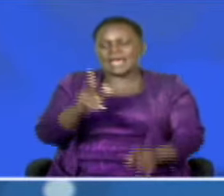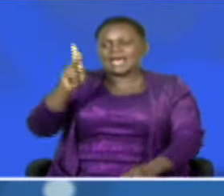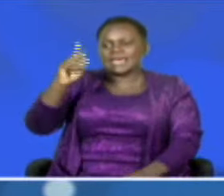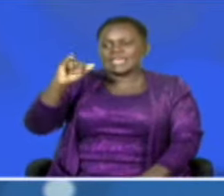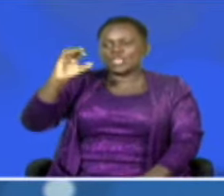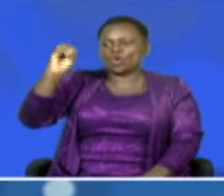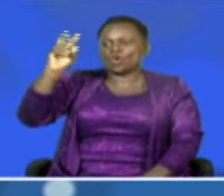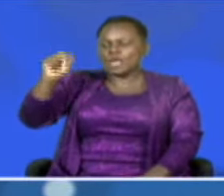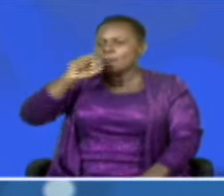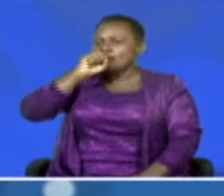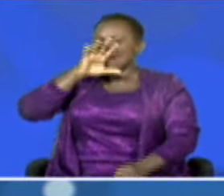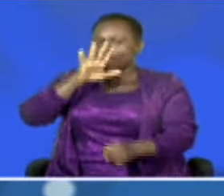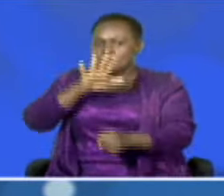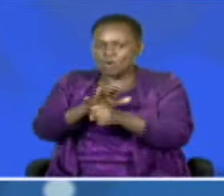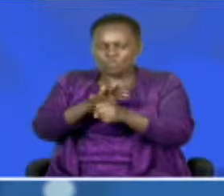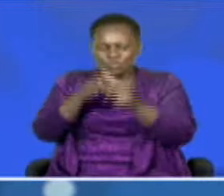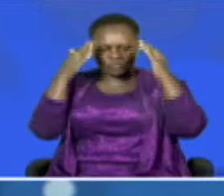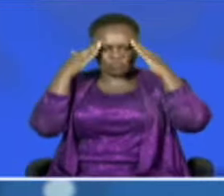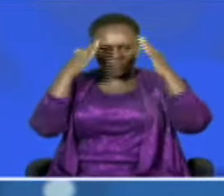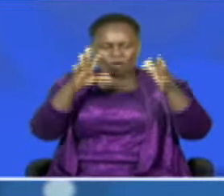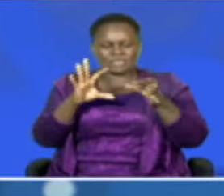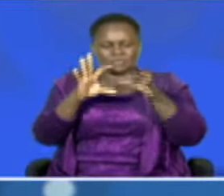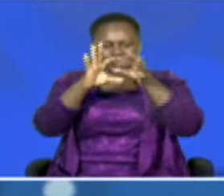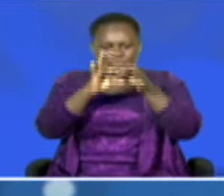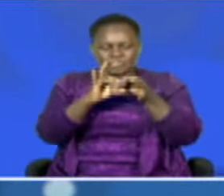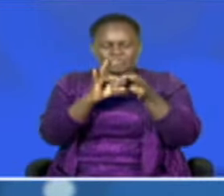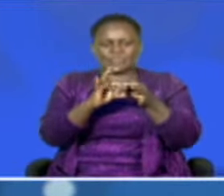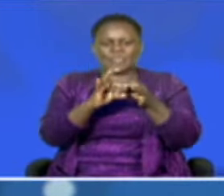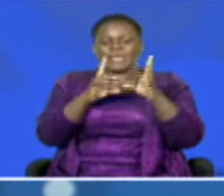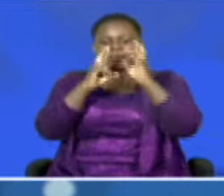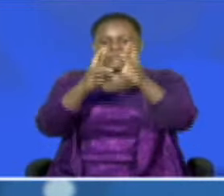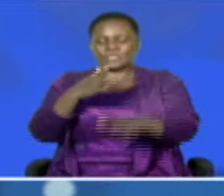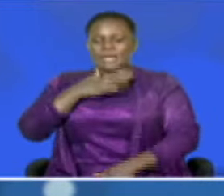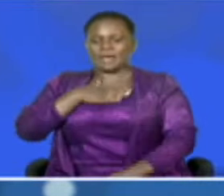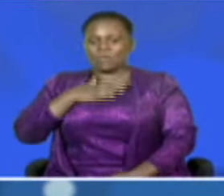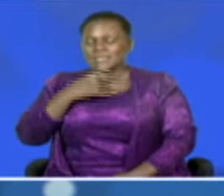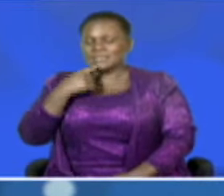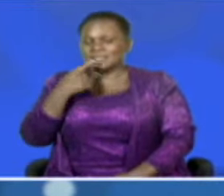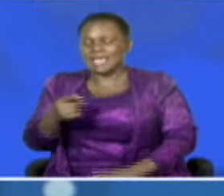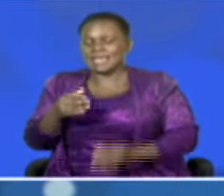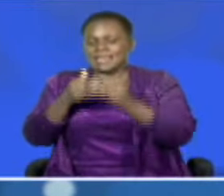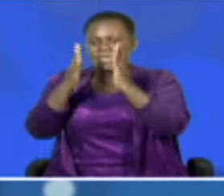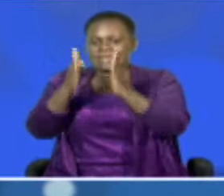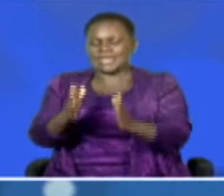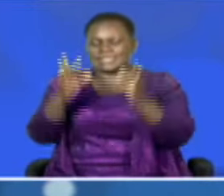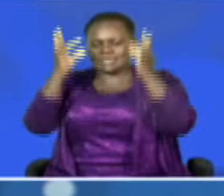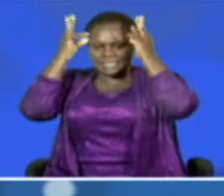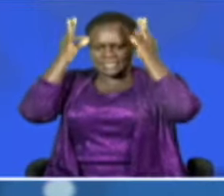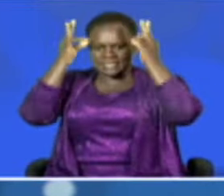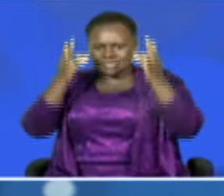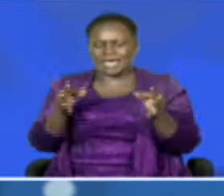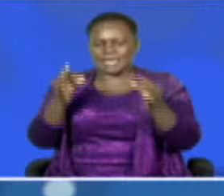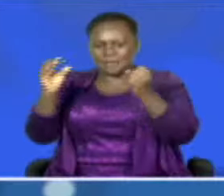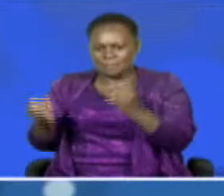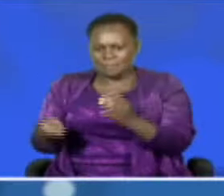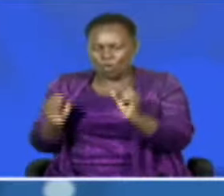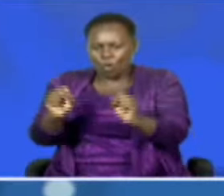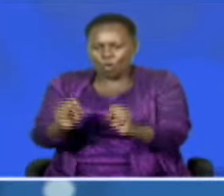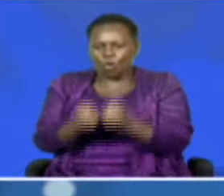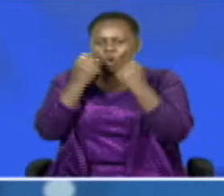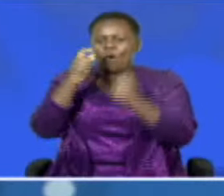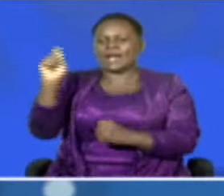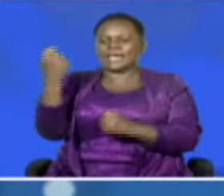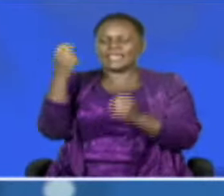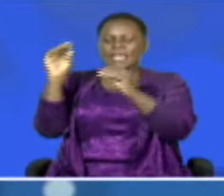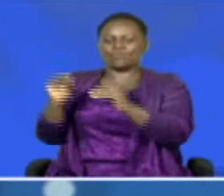Kioni, vowed to remain united. And as Vera Mora reports, the leaders have resolved to launch Okoa Kenya